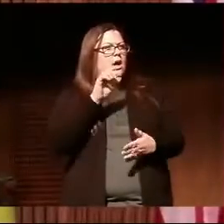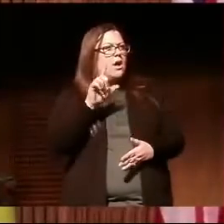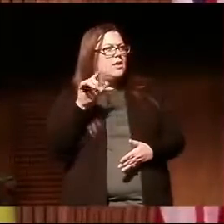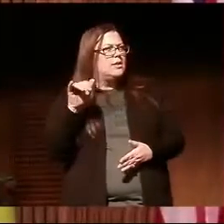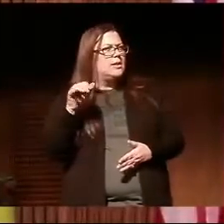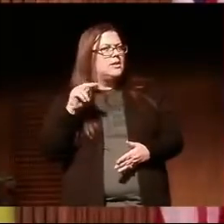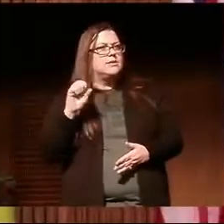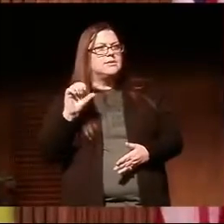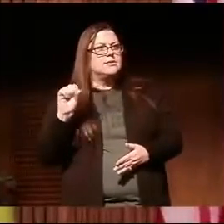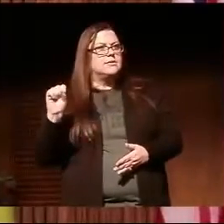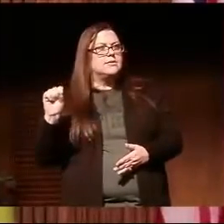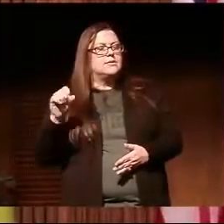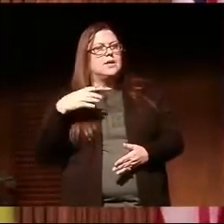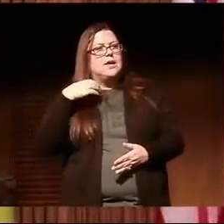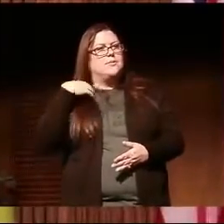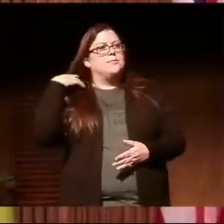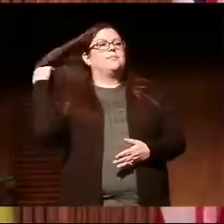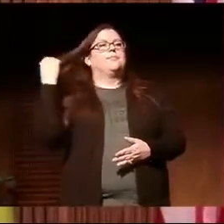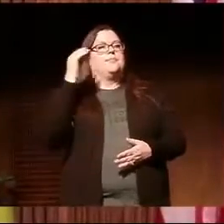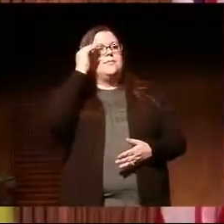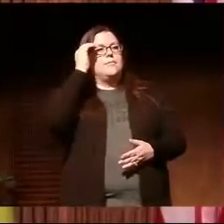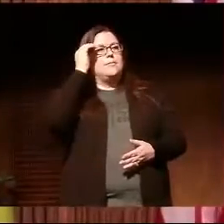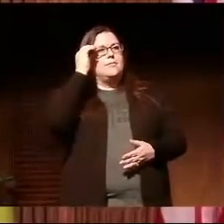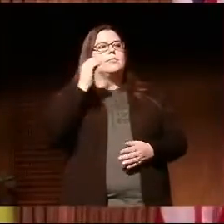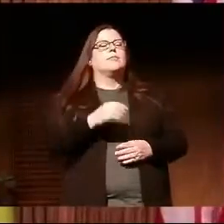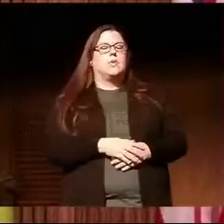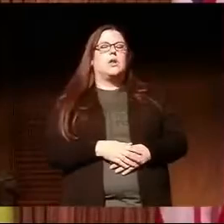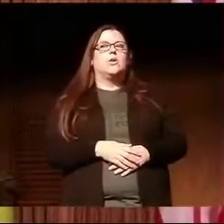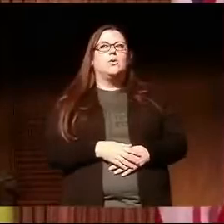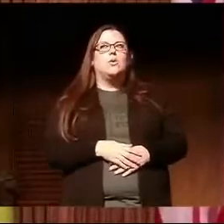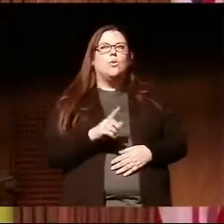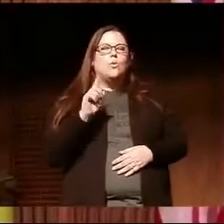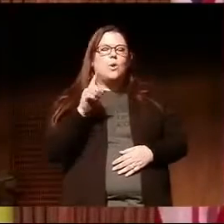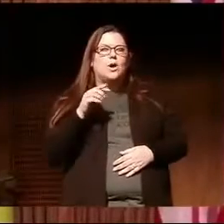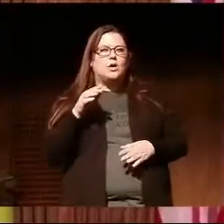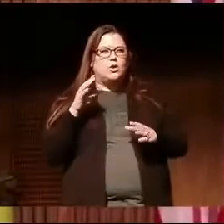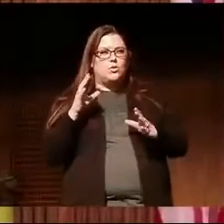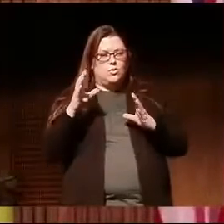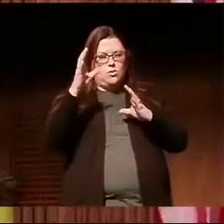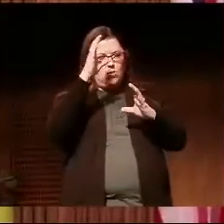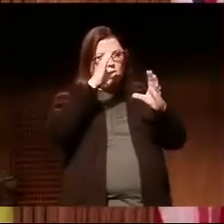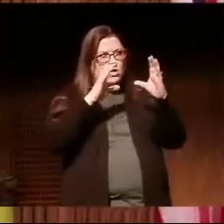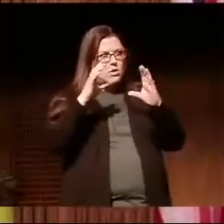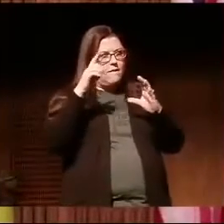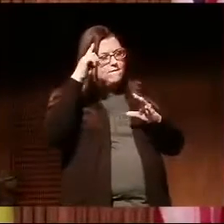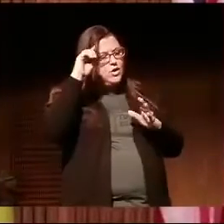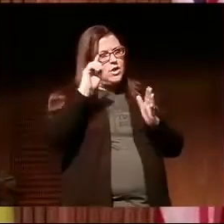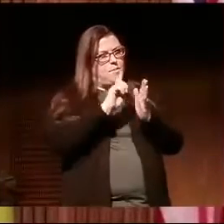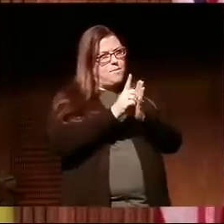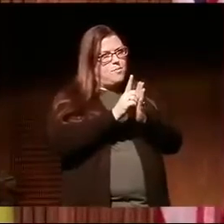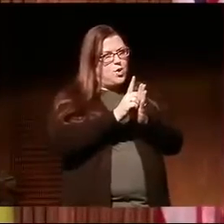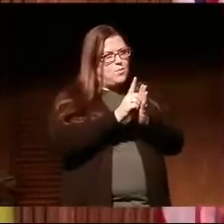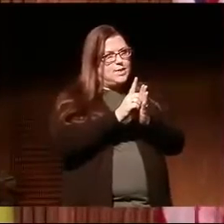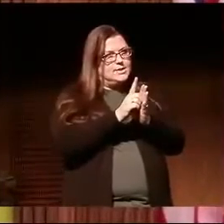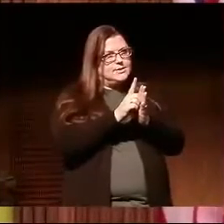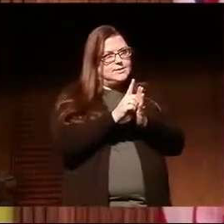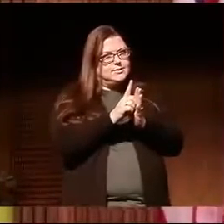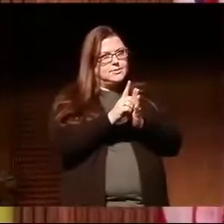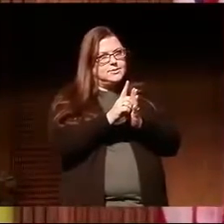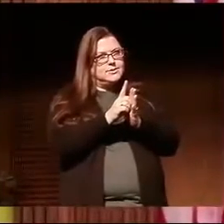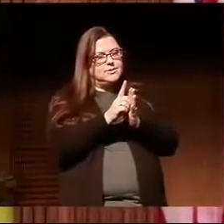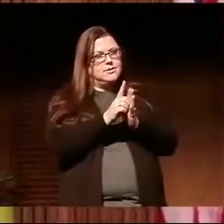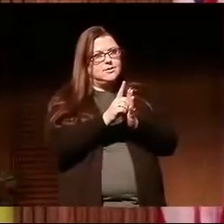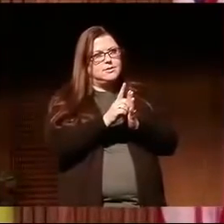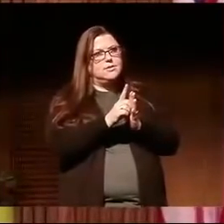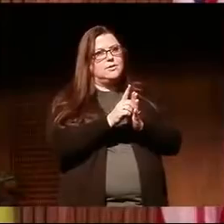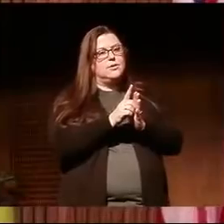This is where you look for the moments in your life and in your ministry when God